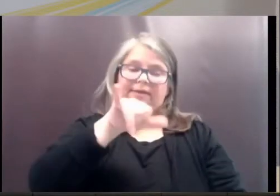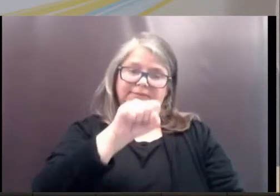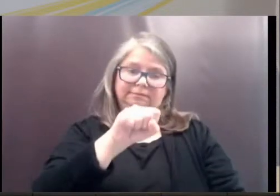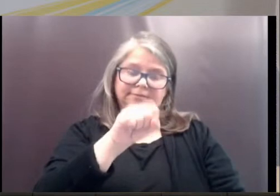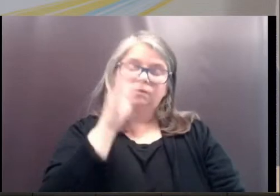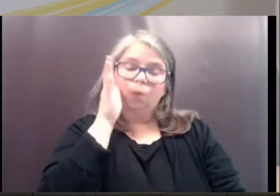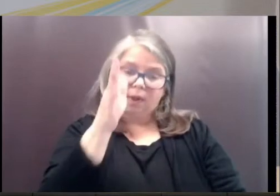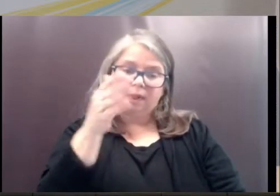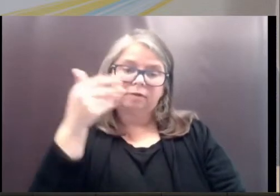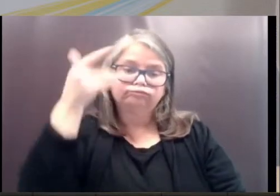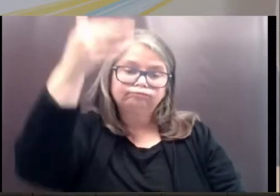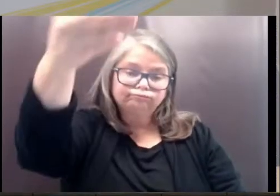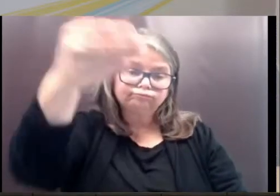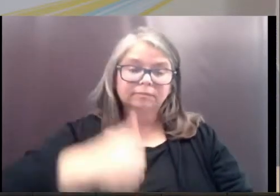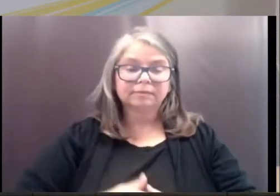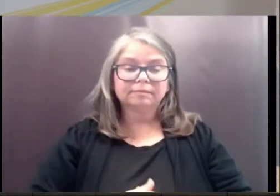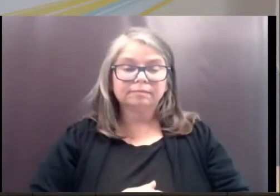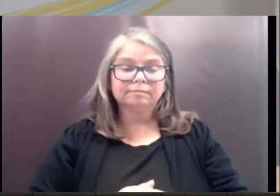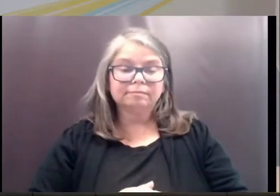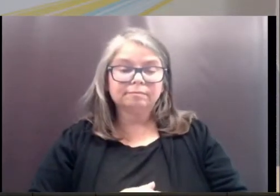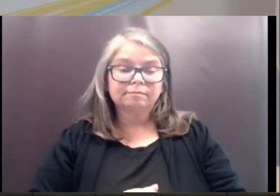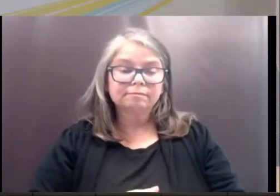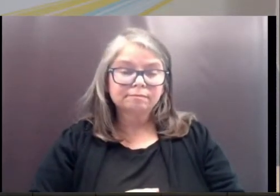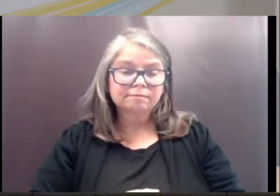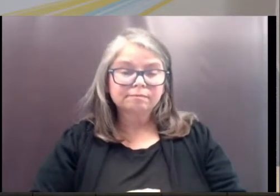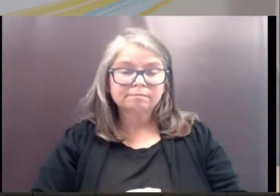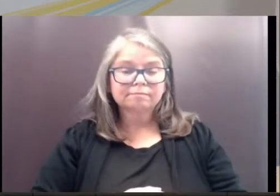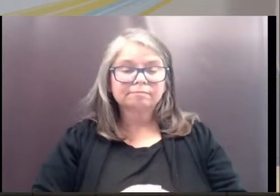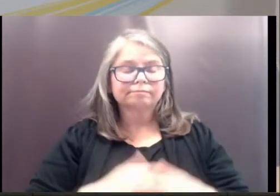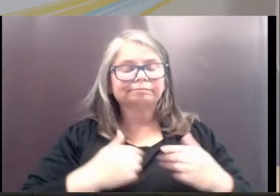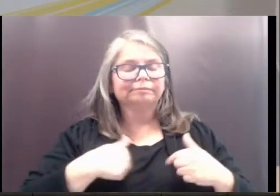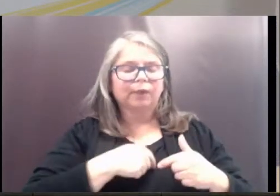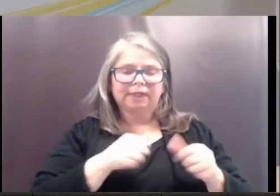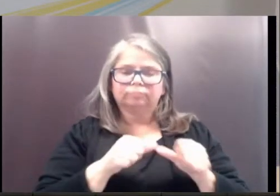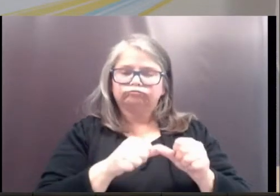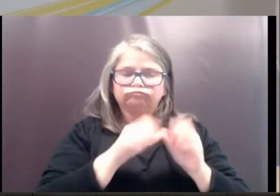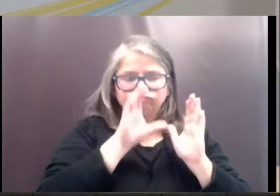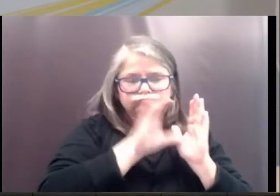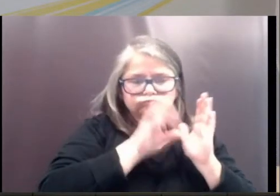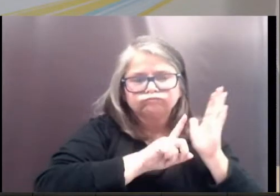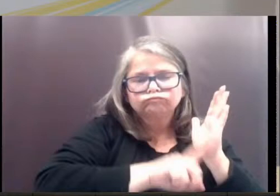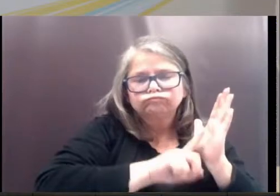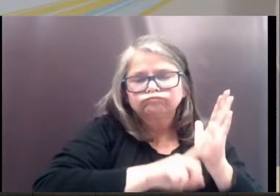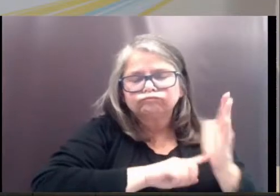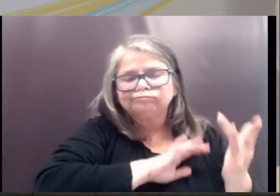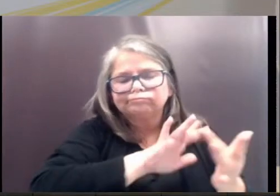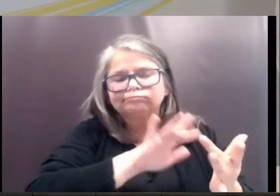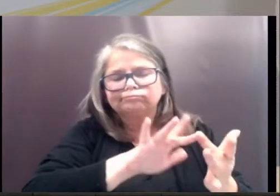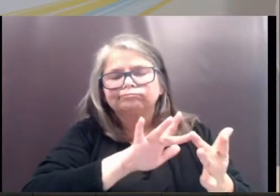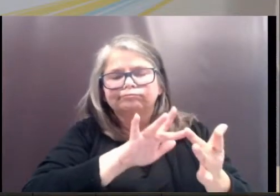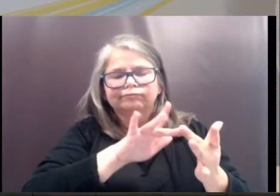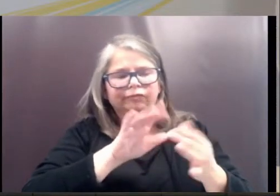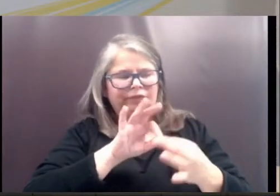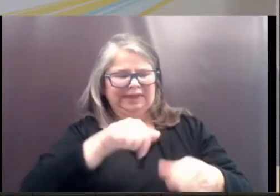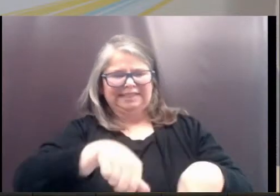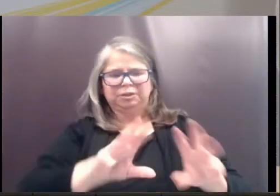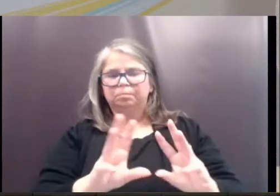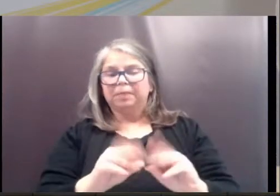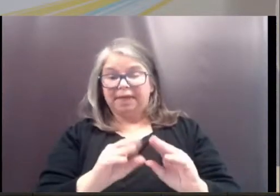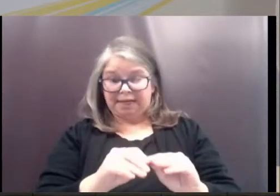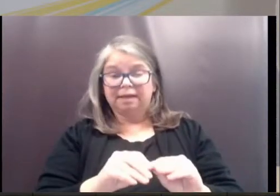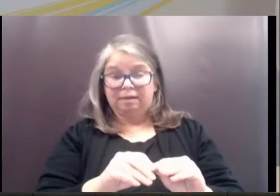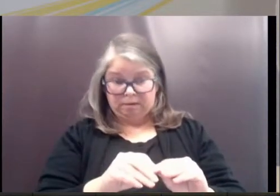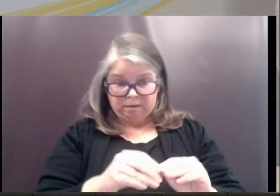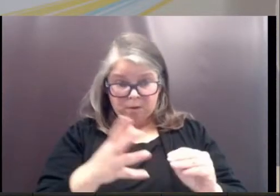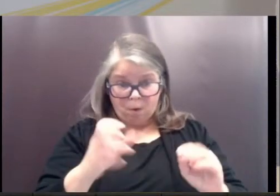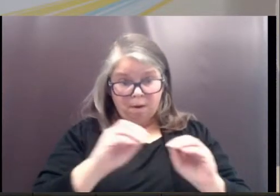can follow up after this briefing, because if you're interested, we can provide some